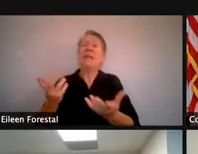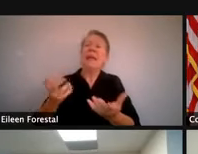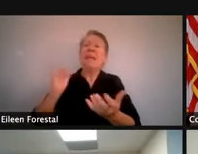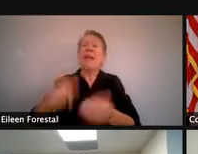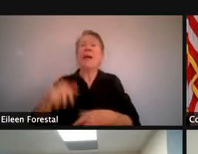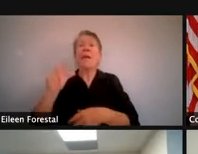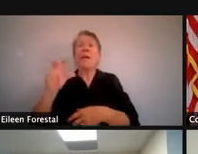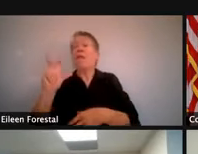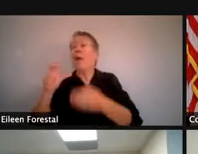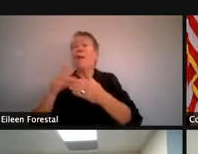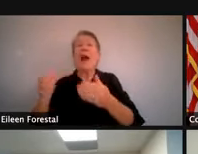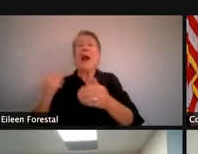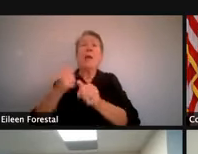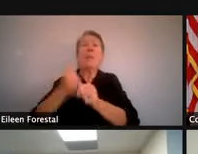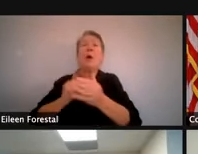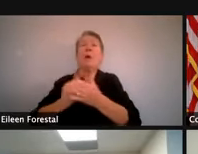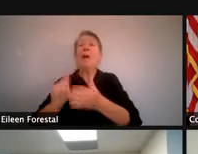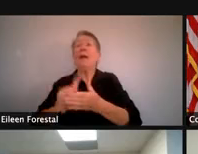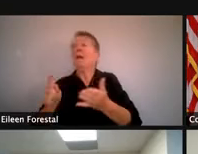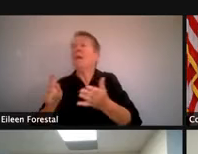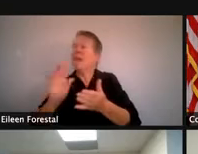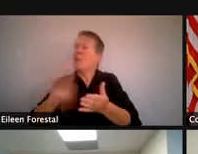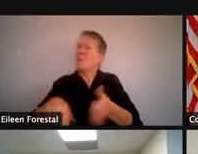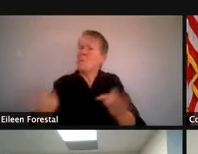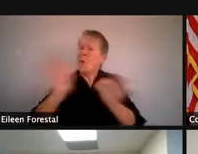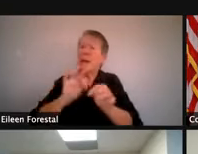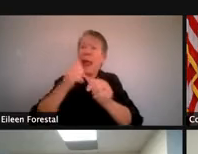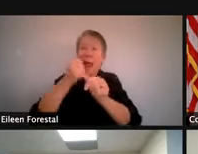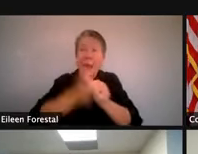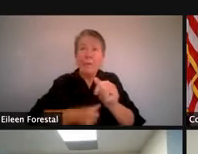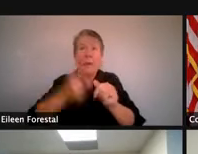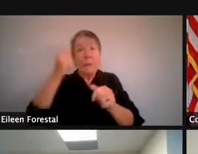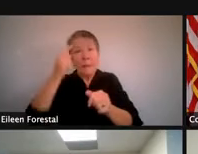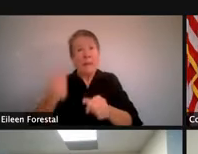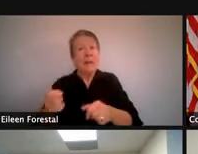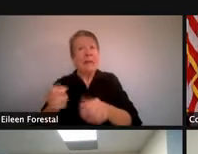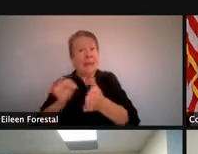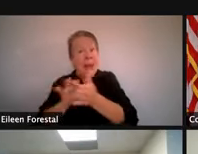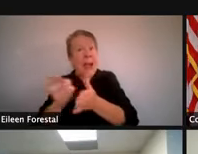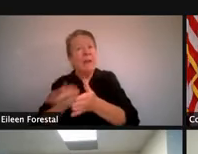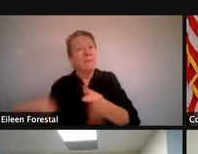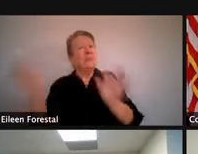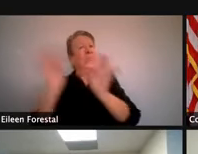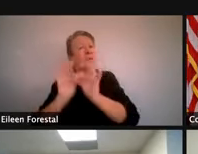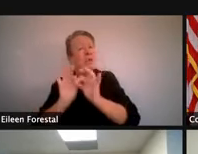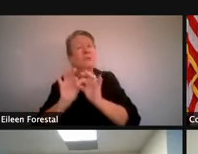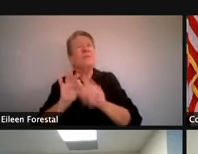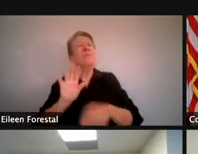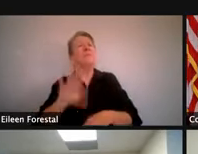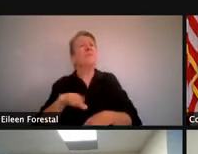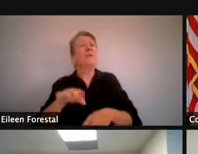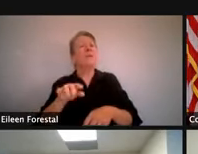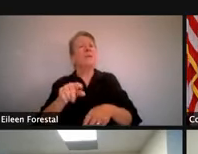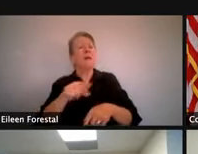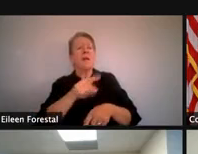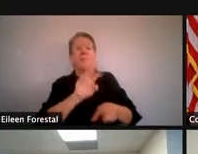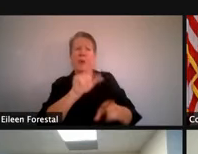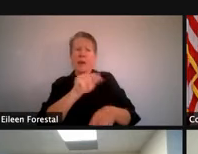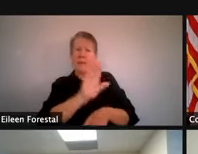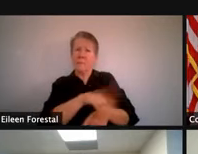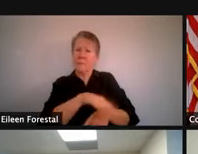commit to you, we'll do everything we can to deal with the deadline to track these cases down. One other thing, Brenda, would love to, as a private matter, and I don't want